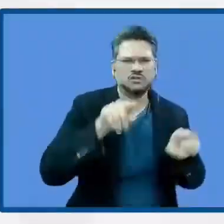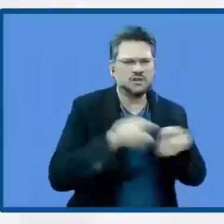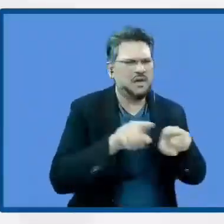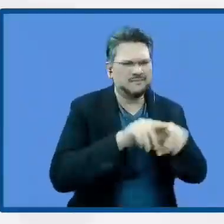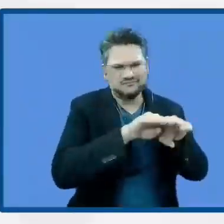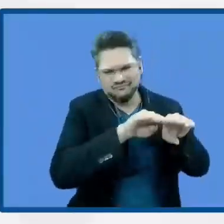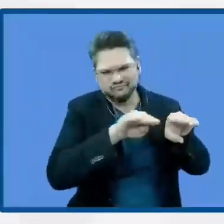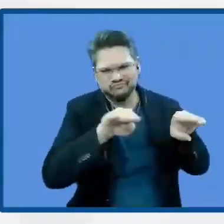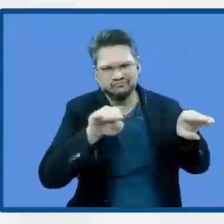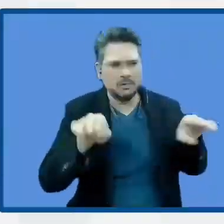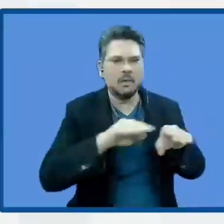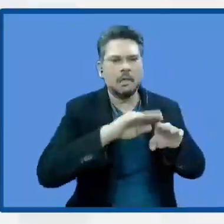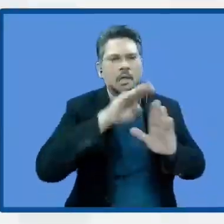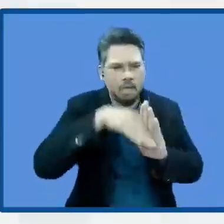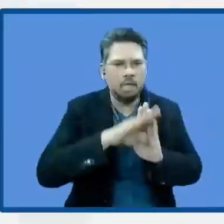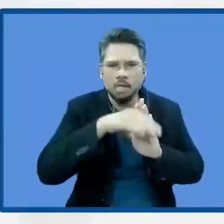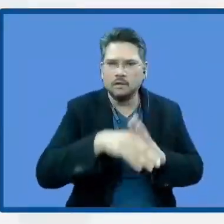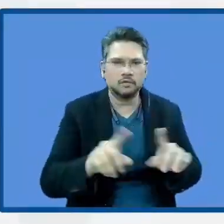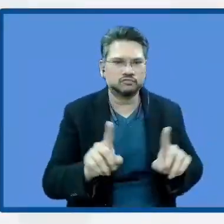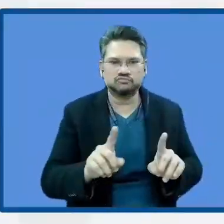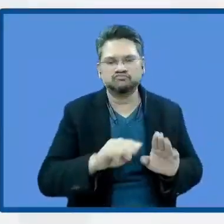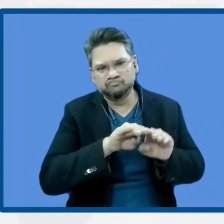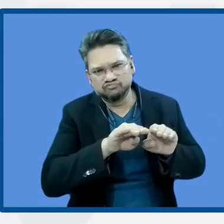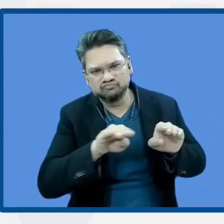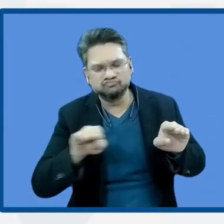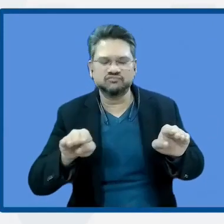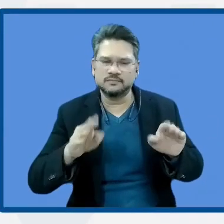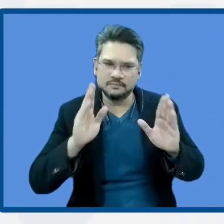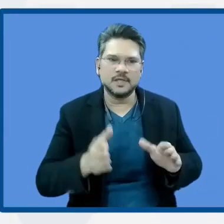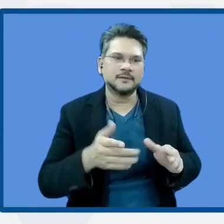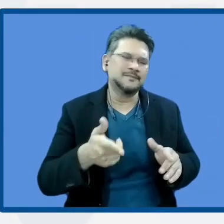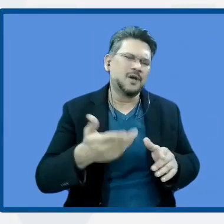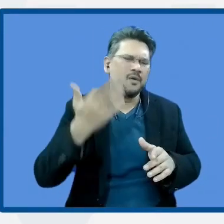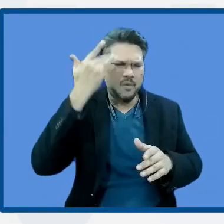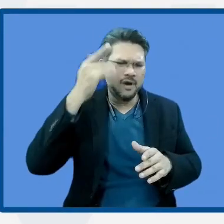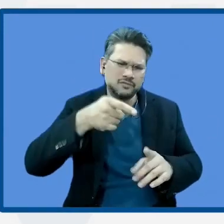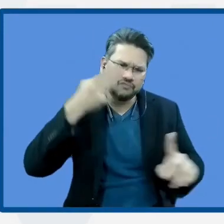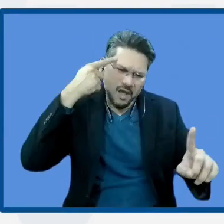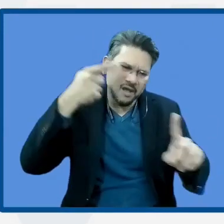these budgets in the end are in national development plans.